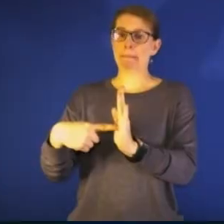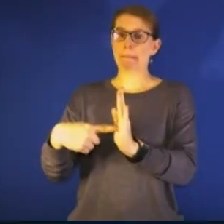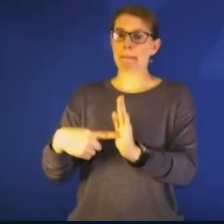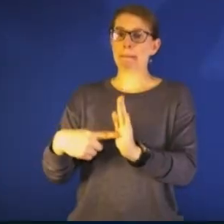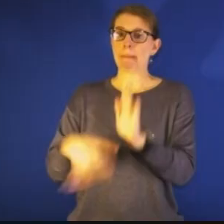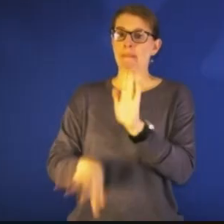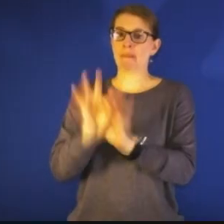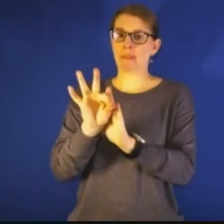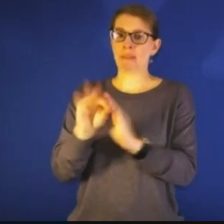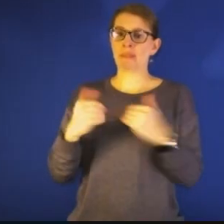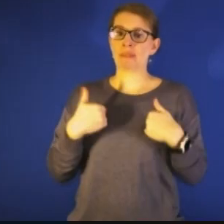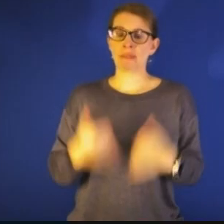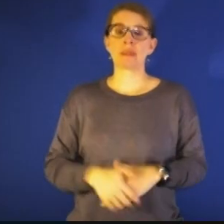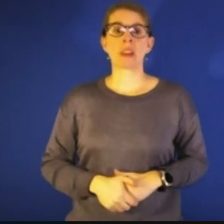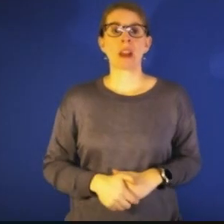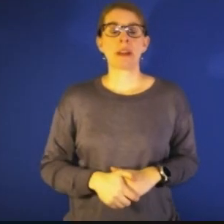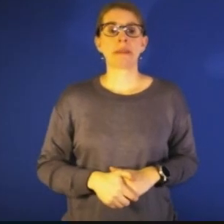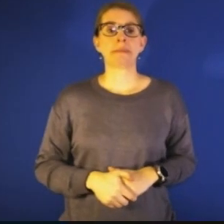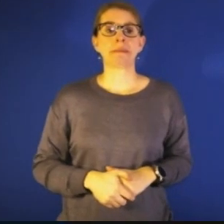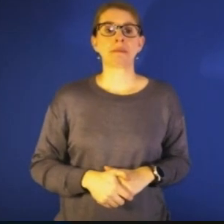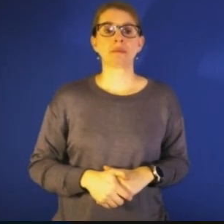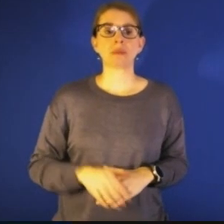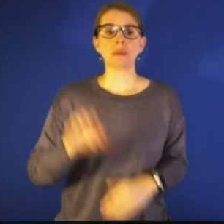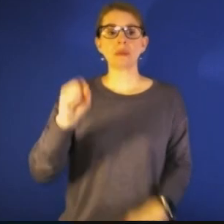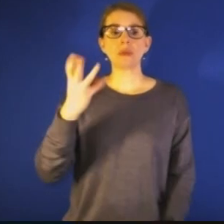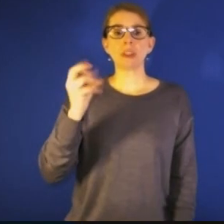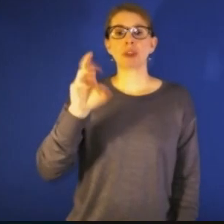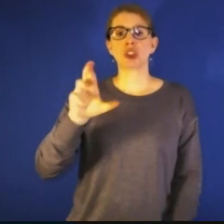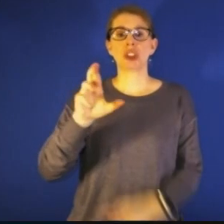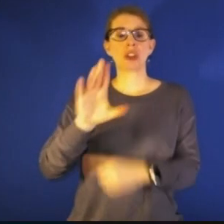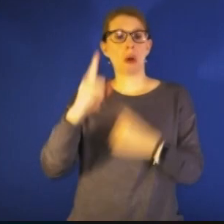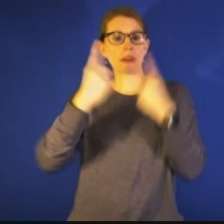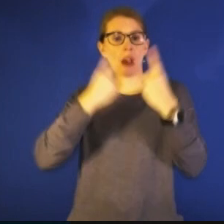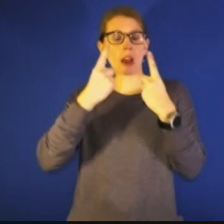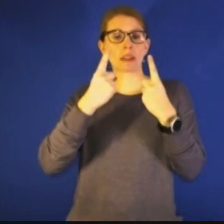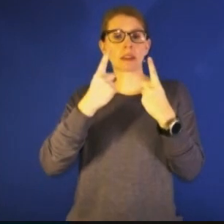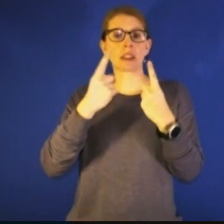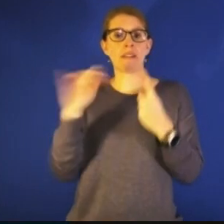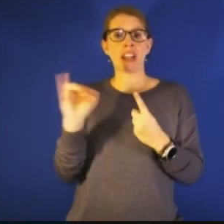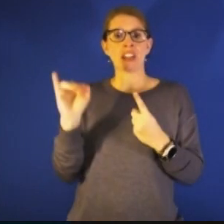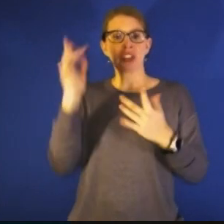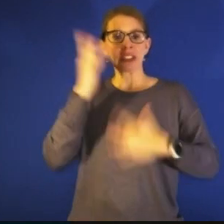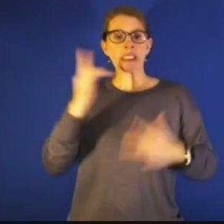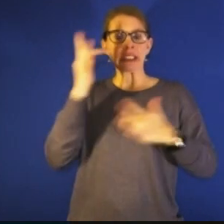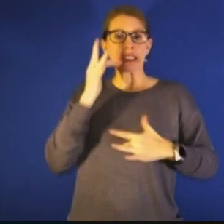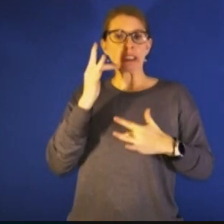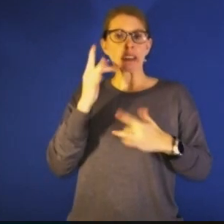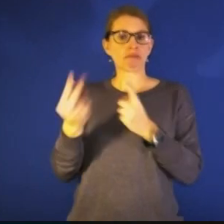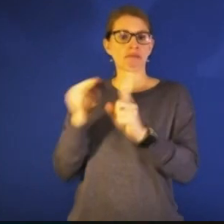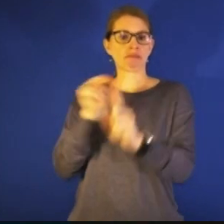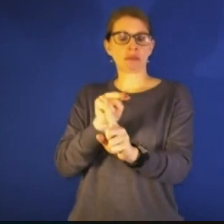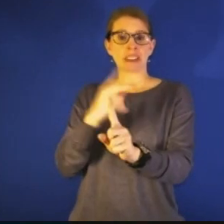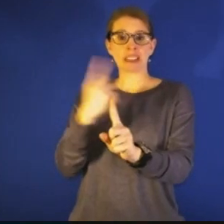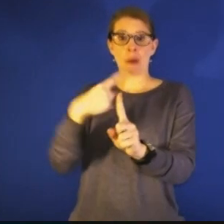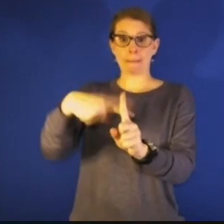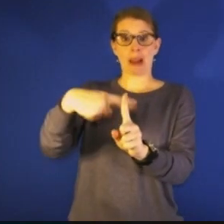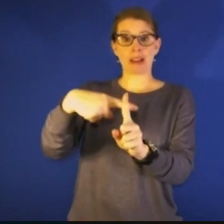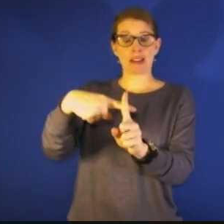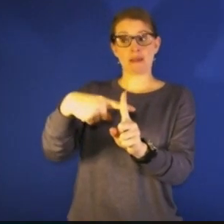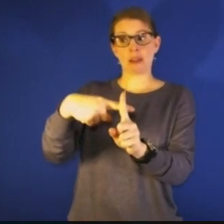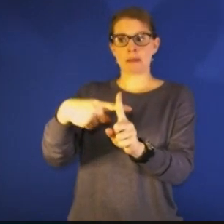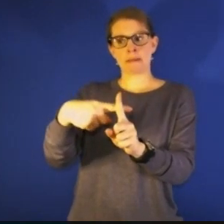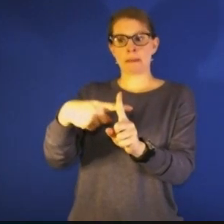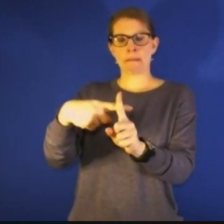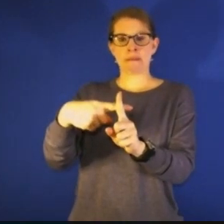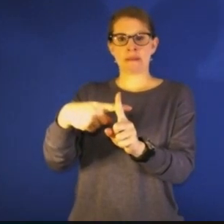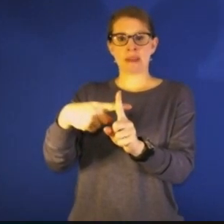Schrimsher, thoughts about this, and especially from an infectious disease standpoint, sometimes this is a hard differential to make because even somebody who's positive and may not really have, quote, COVID,